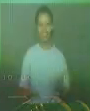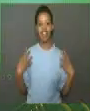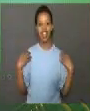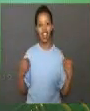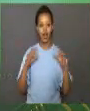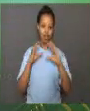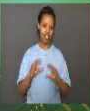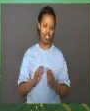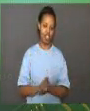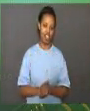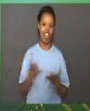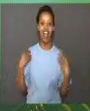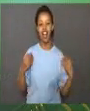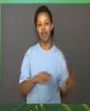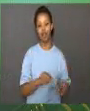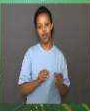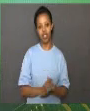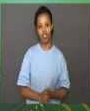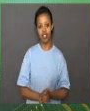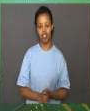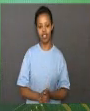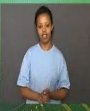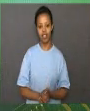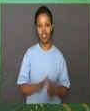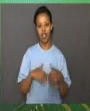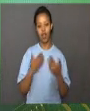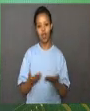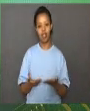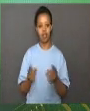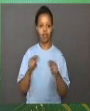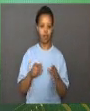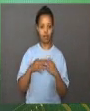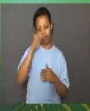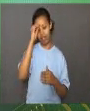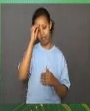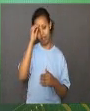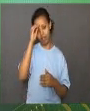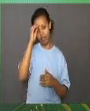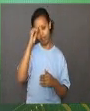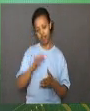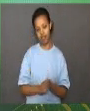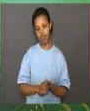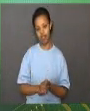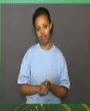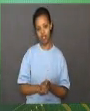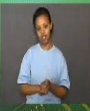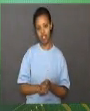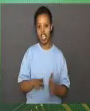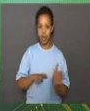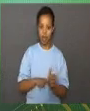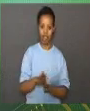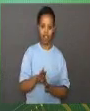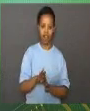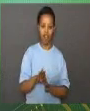Hello, teacher. Hello, students. Welcome to today's lesson on the roles of